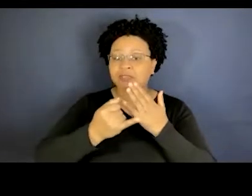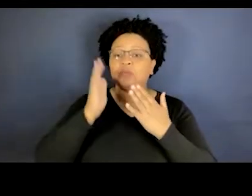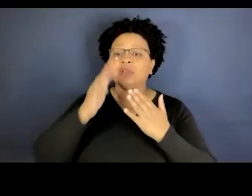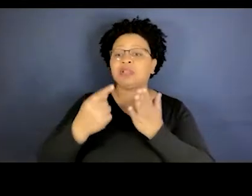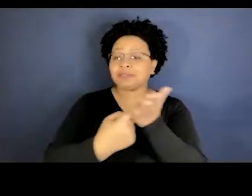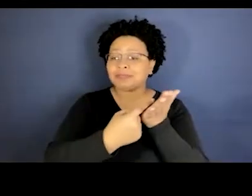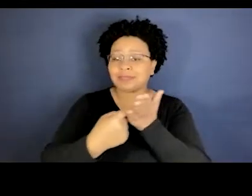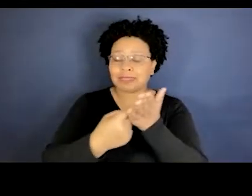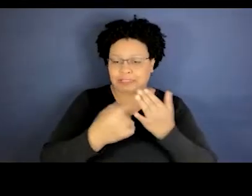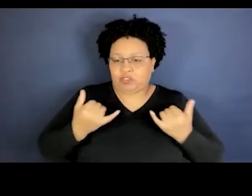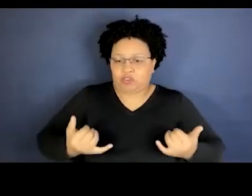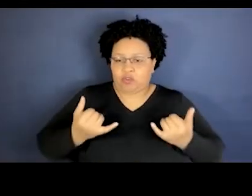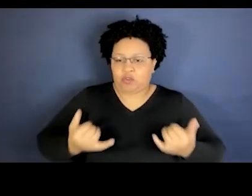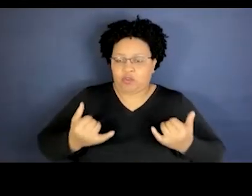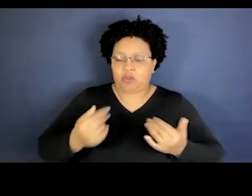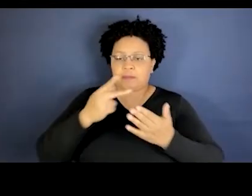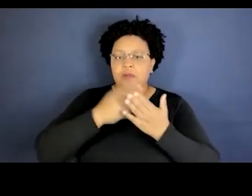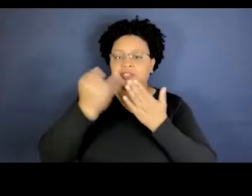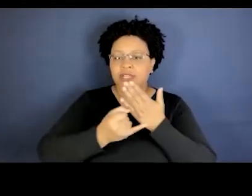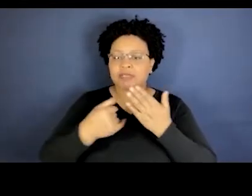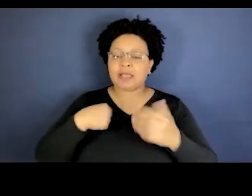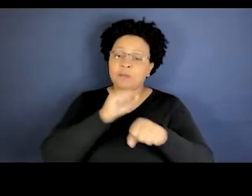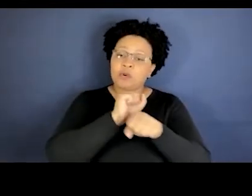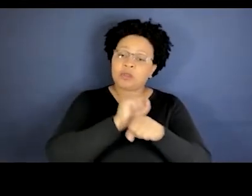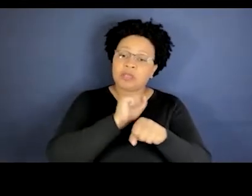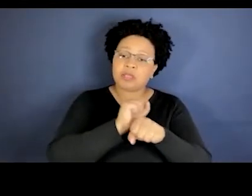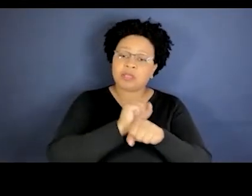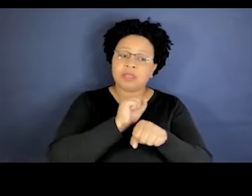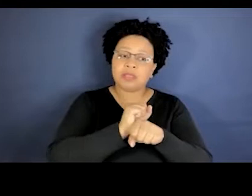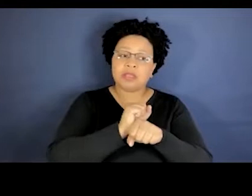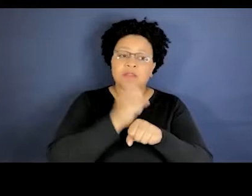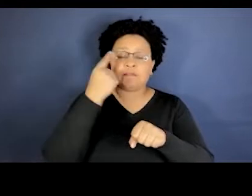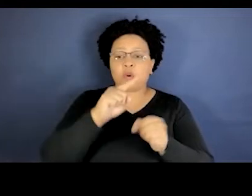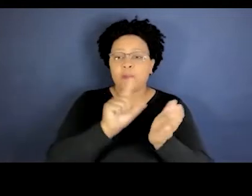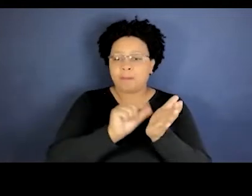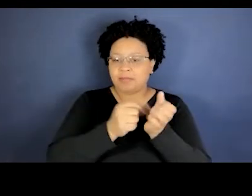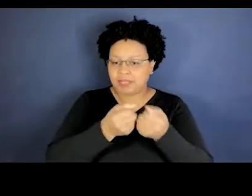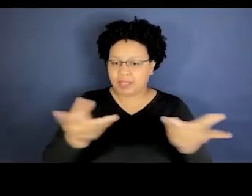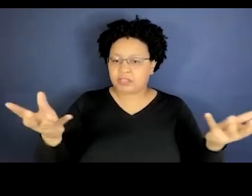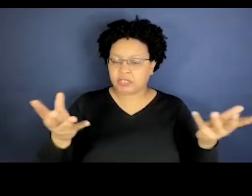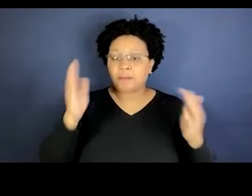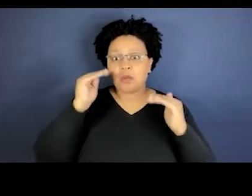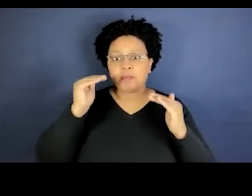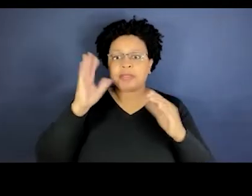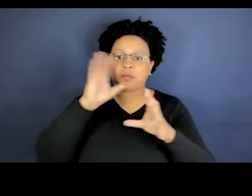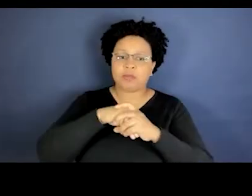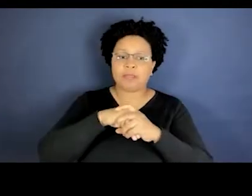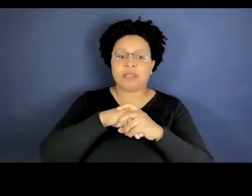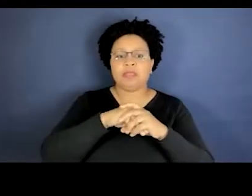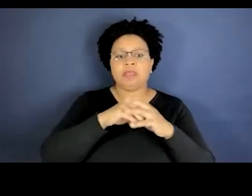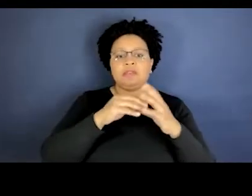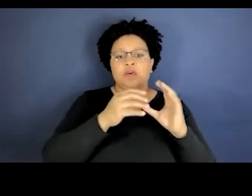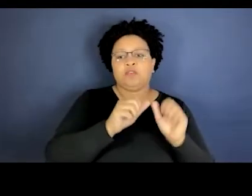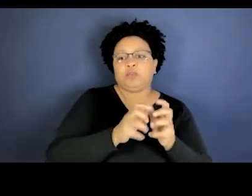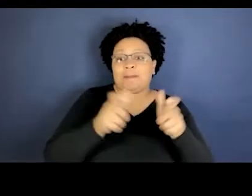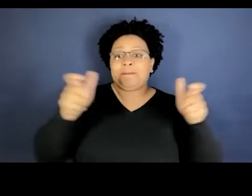a current project that I'm working on for publication. I'm hoping to make this a part of a bigger